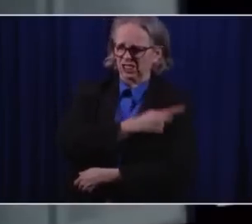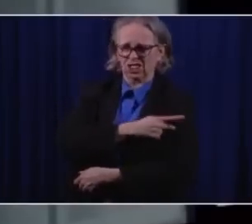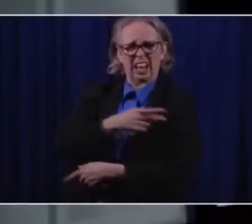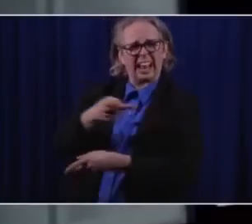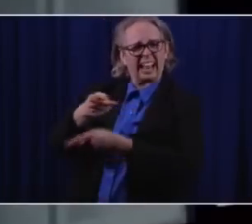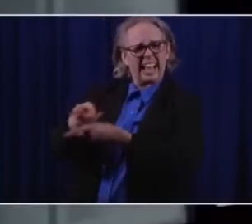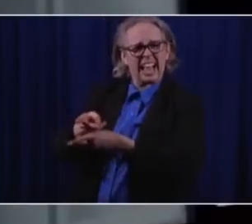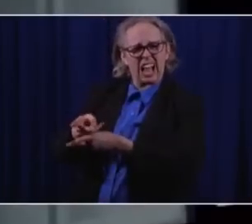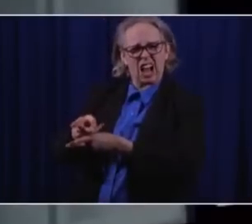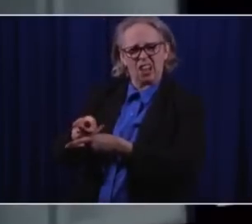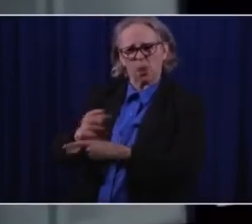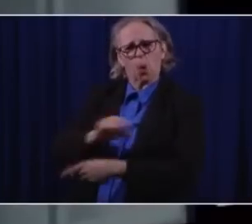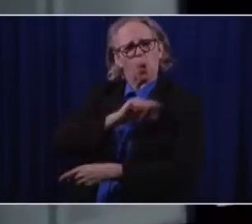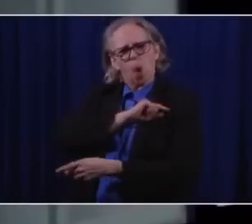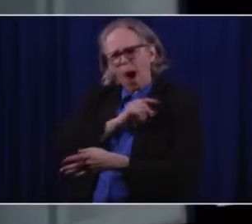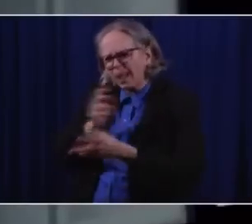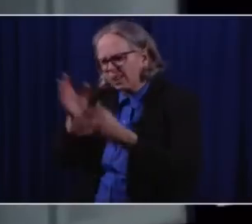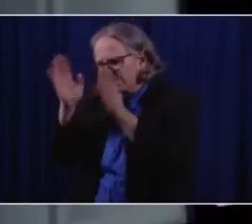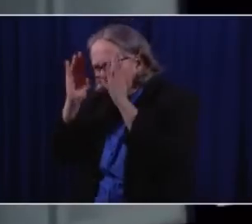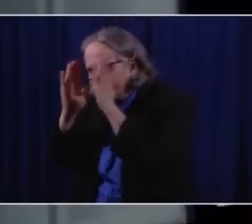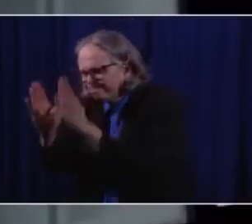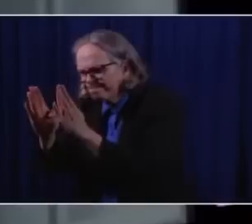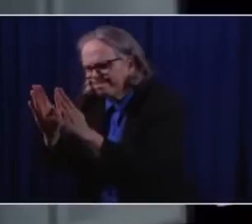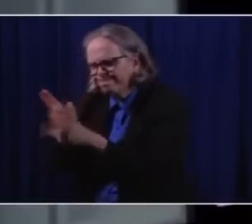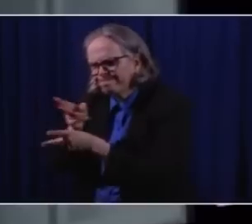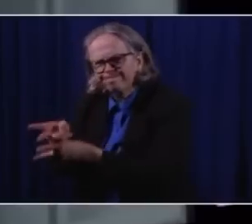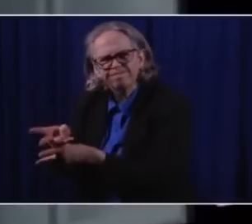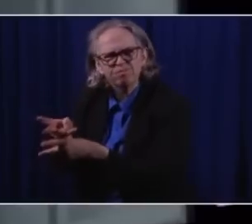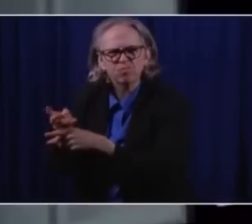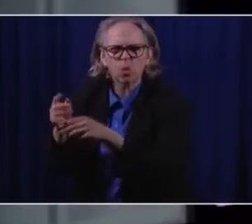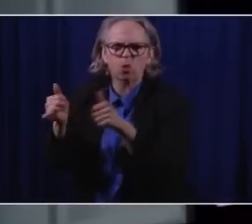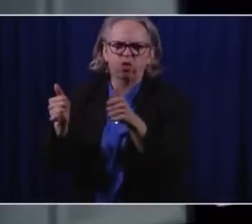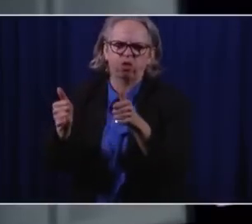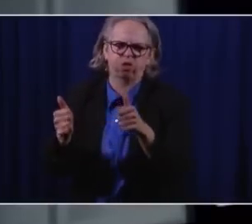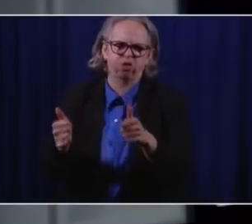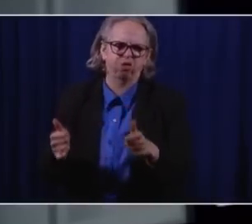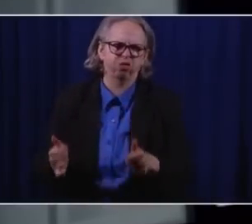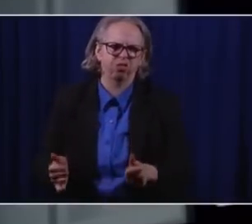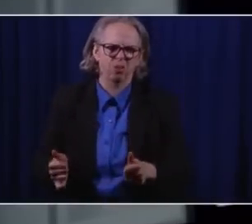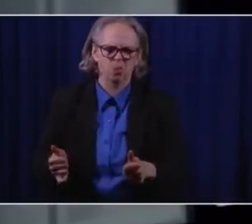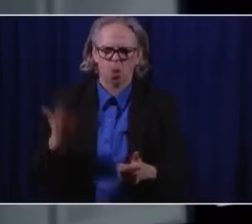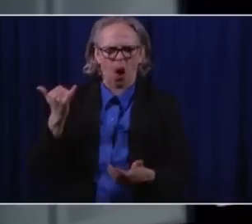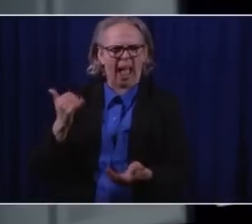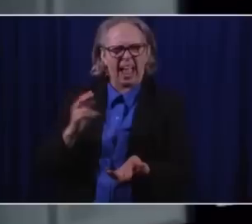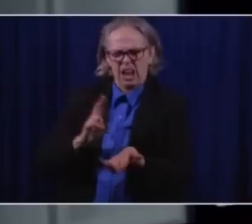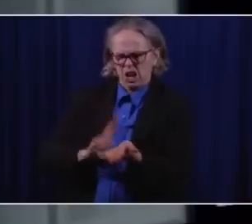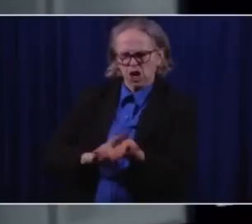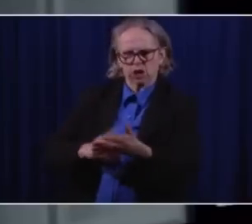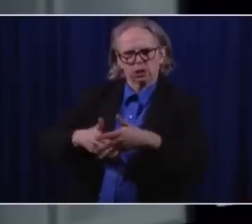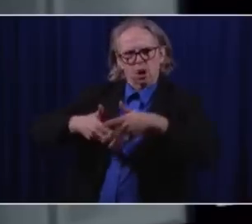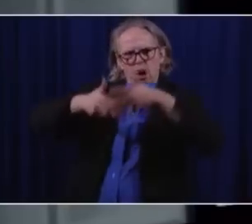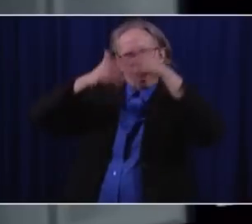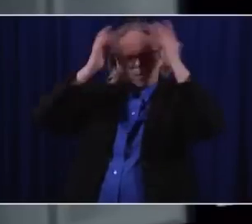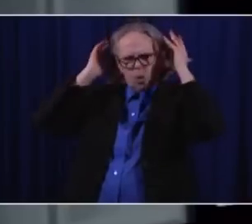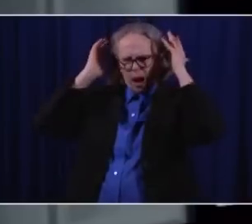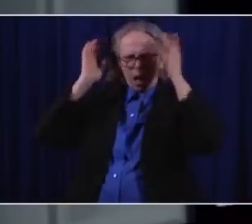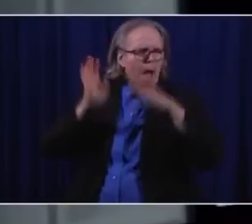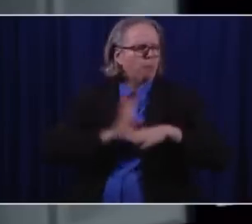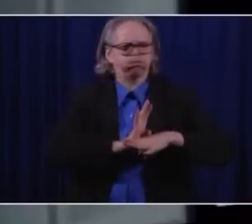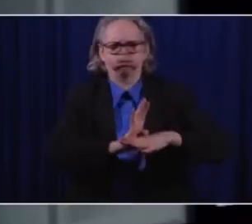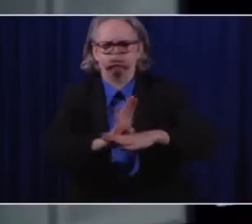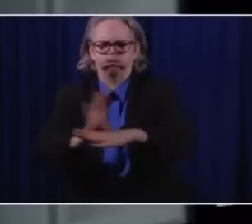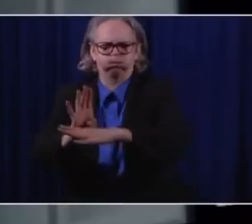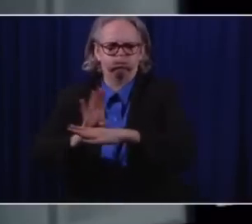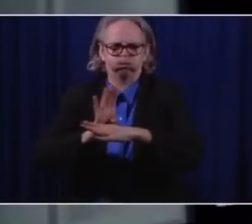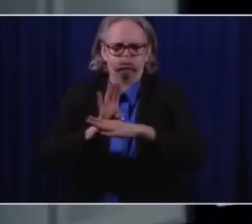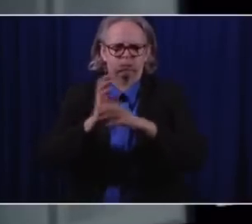when staffing gets slim and stretched. Nurses have been leading the forces and